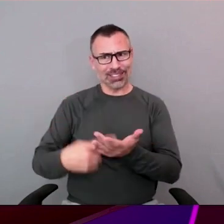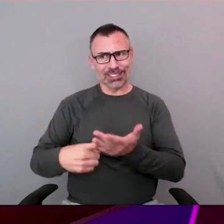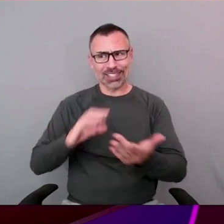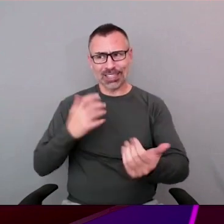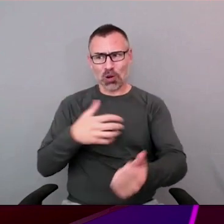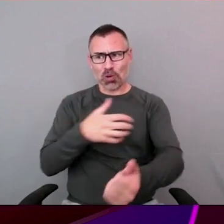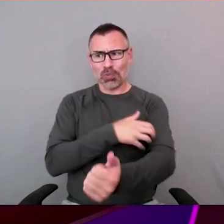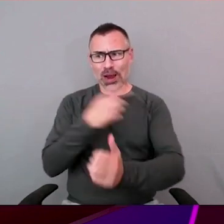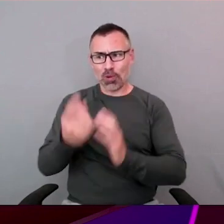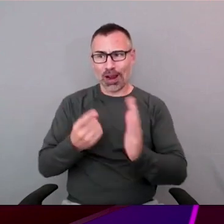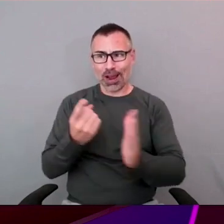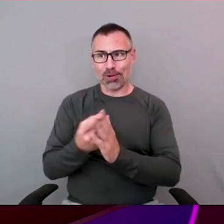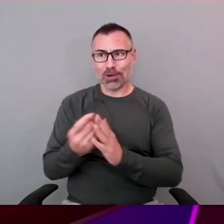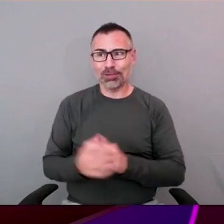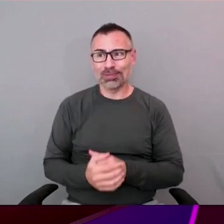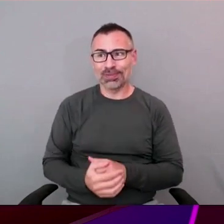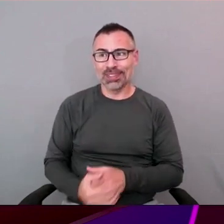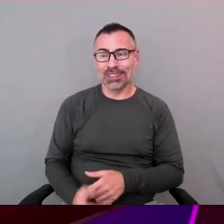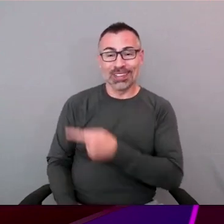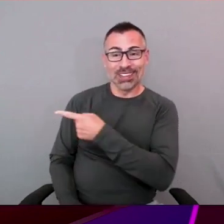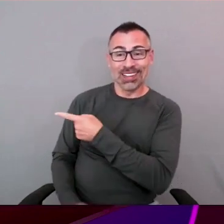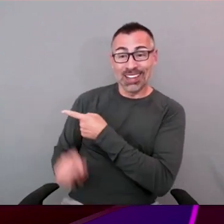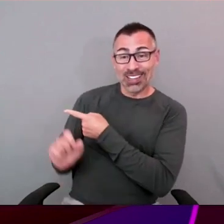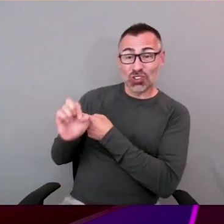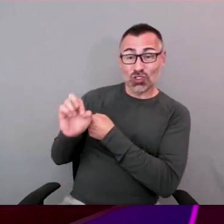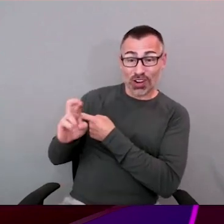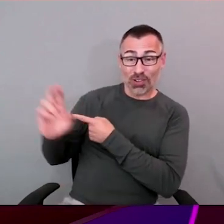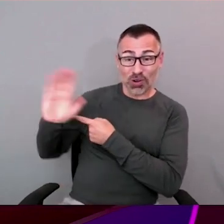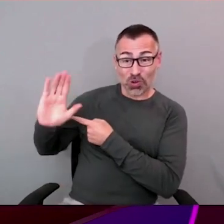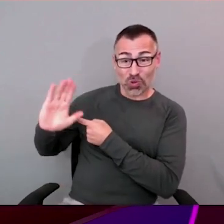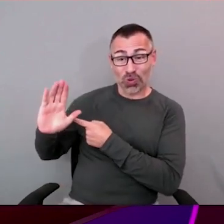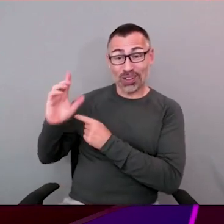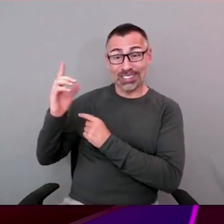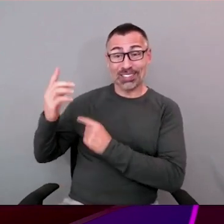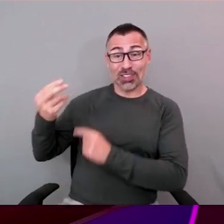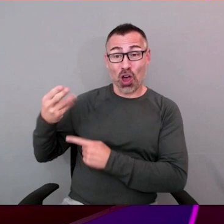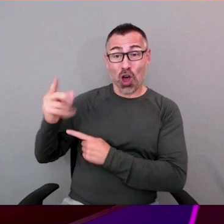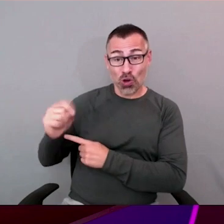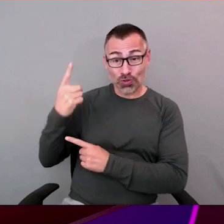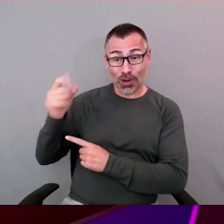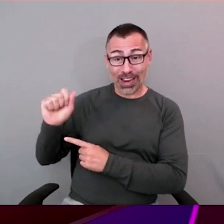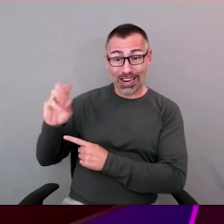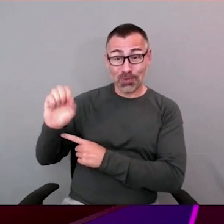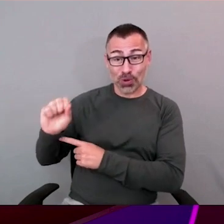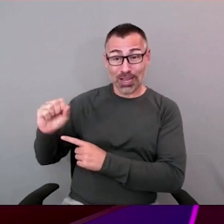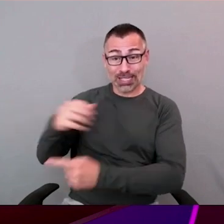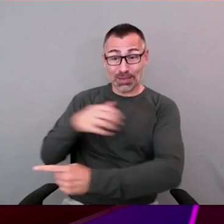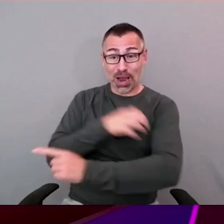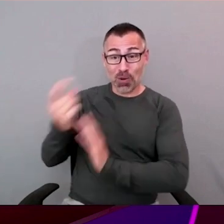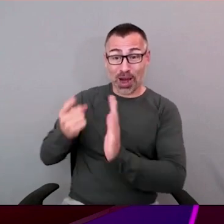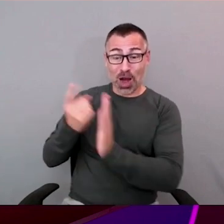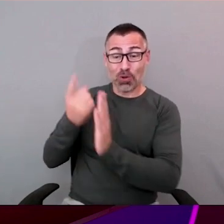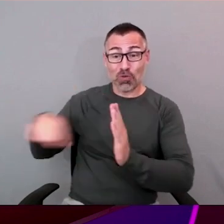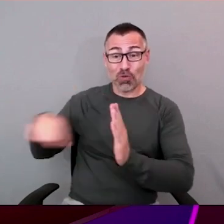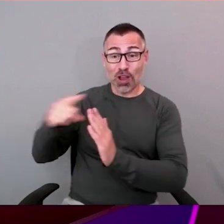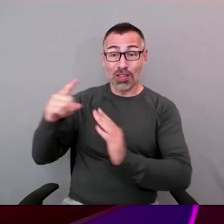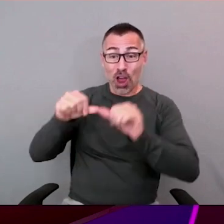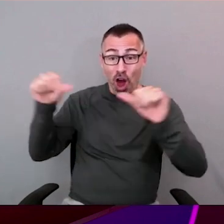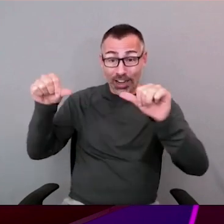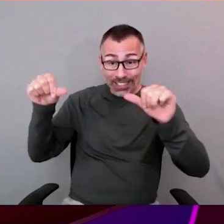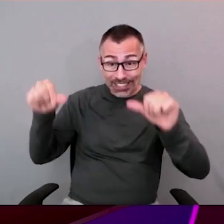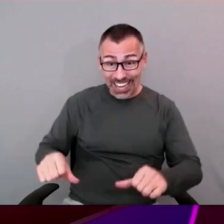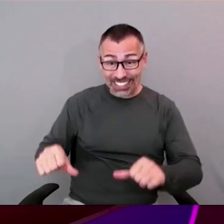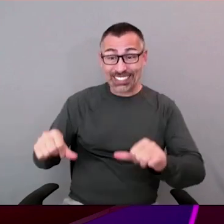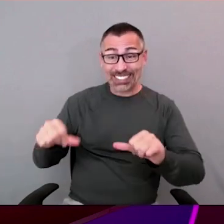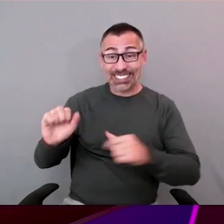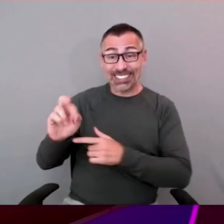random person here with me. Trevor was actually the host for AWS Power Hour, specifically the architecting series. So Trevor, you